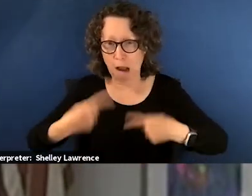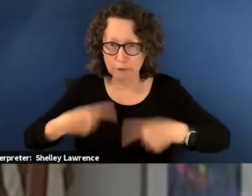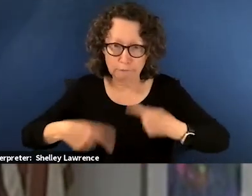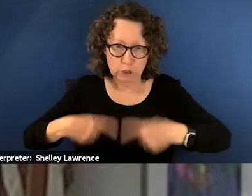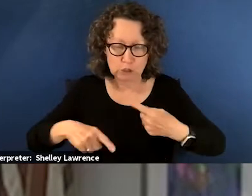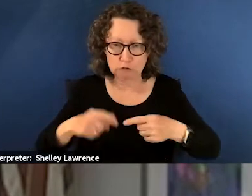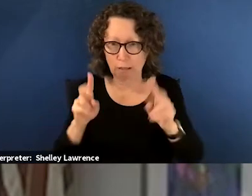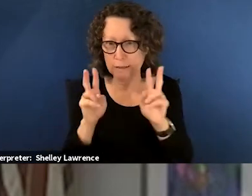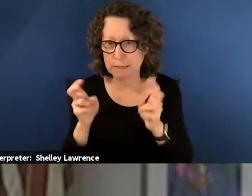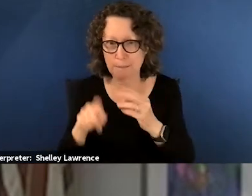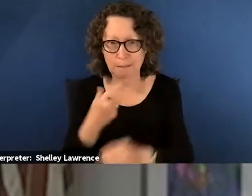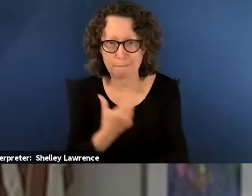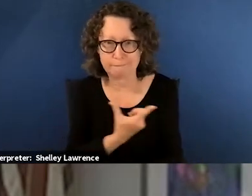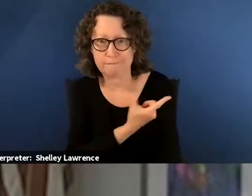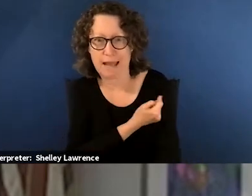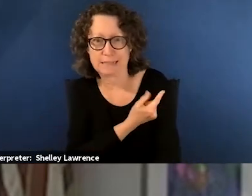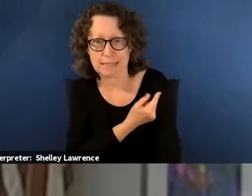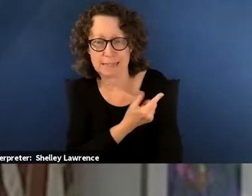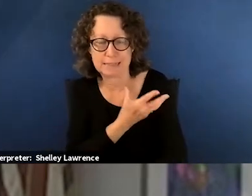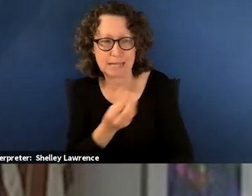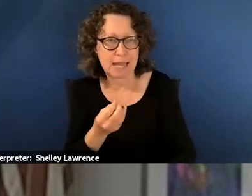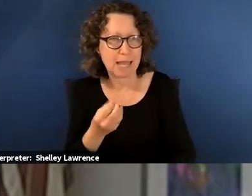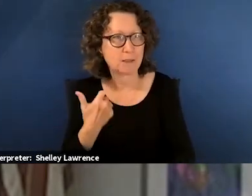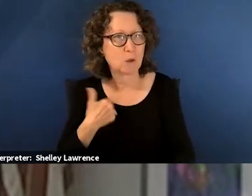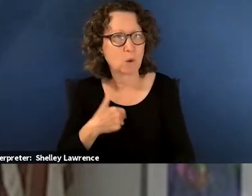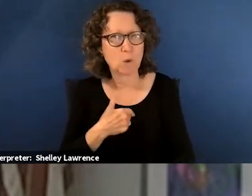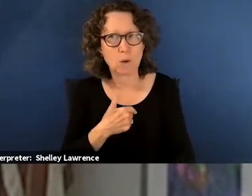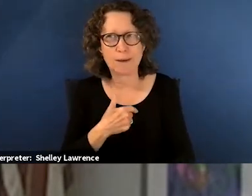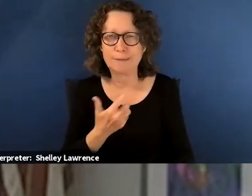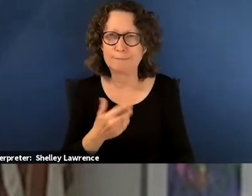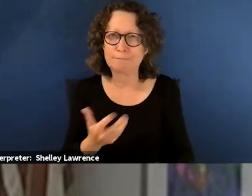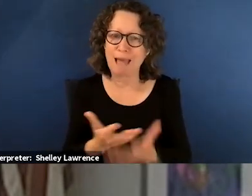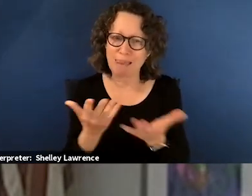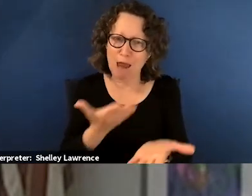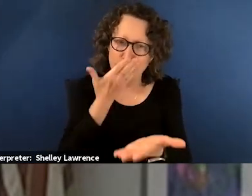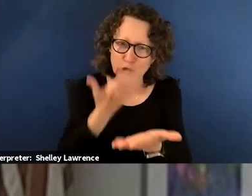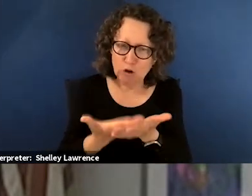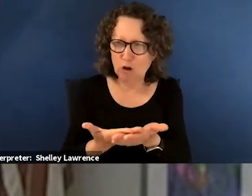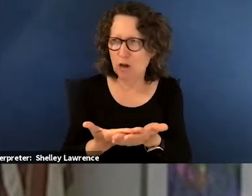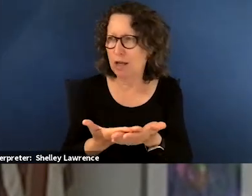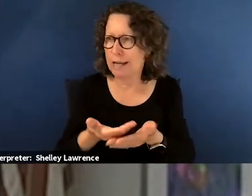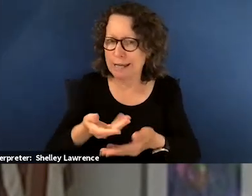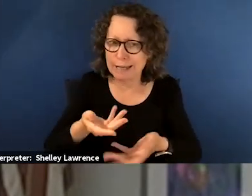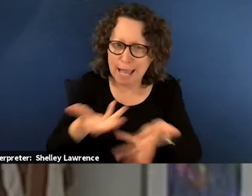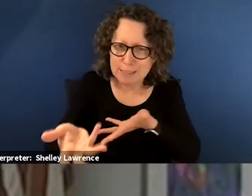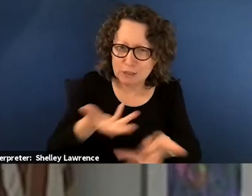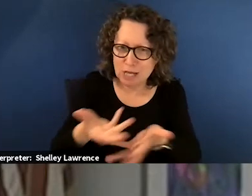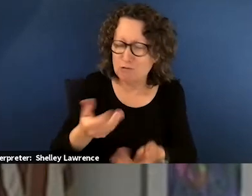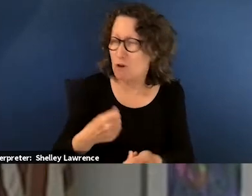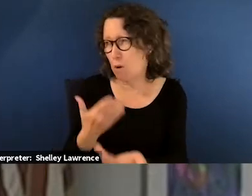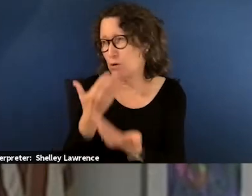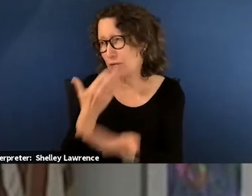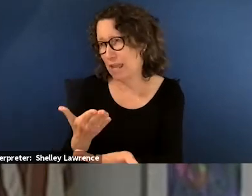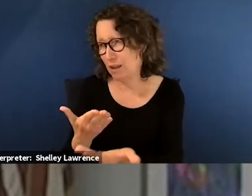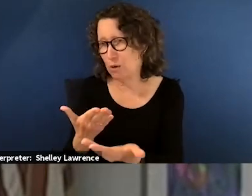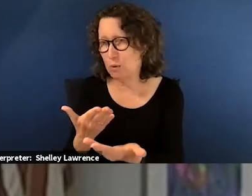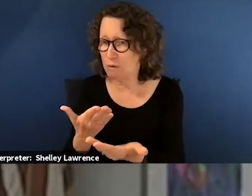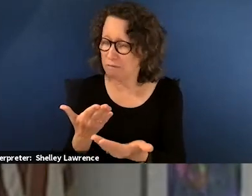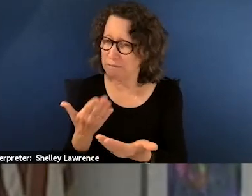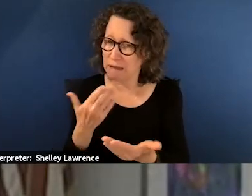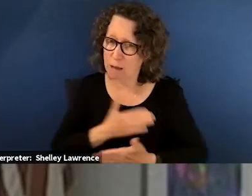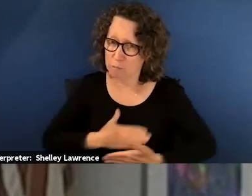controversial topic of vaccines. And it's been a lot of good exchanges, and I just want to say thank you for that meaningful